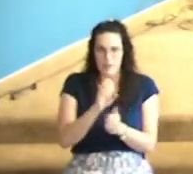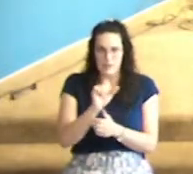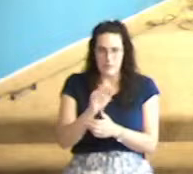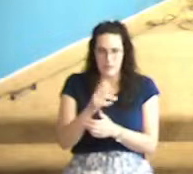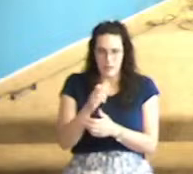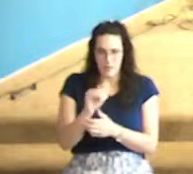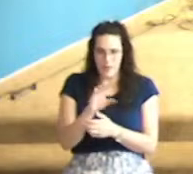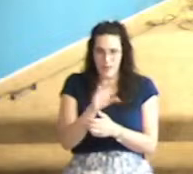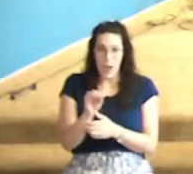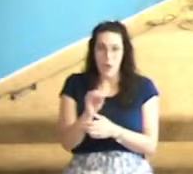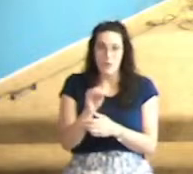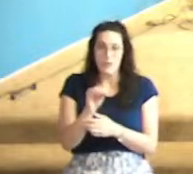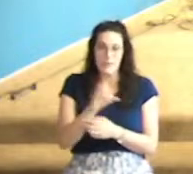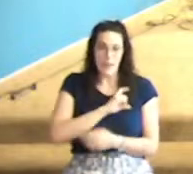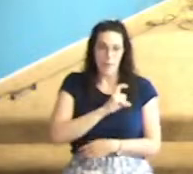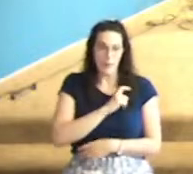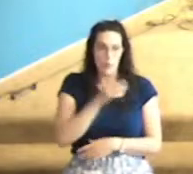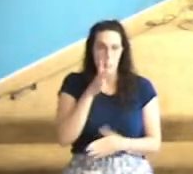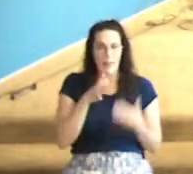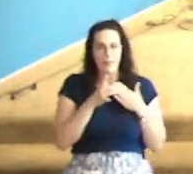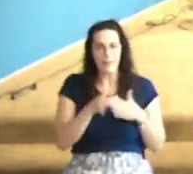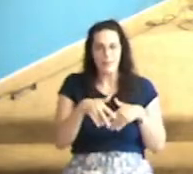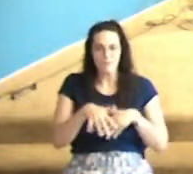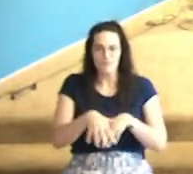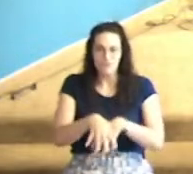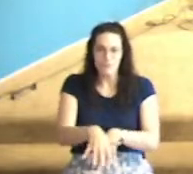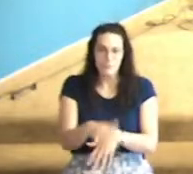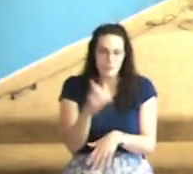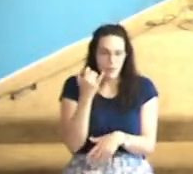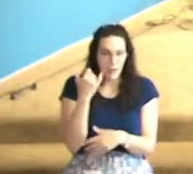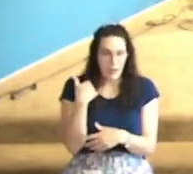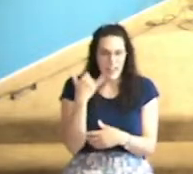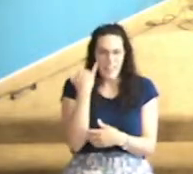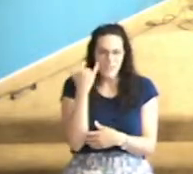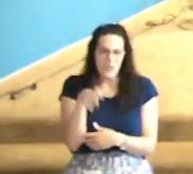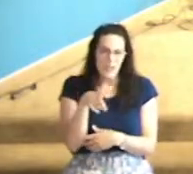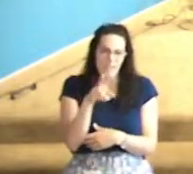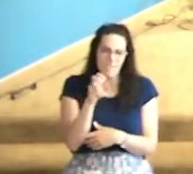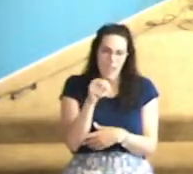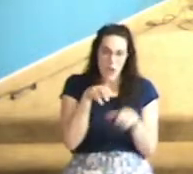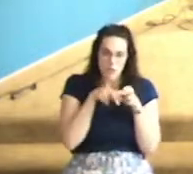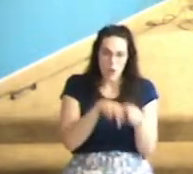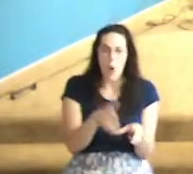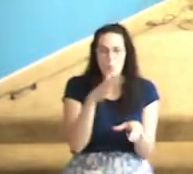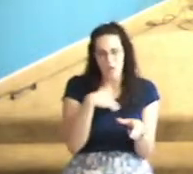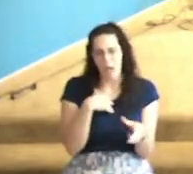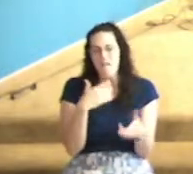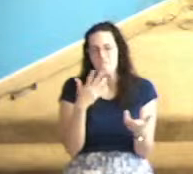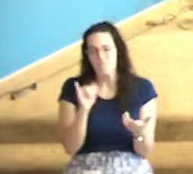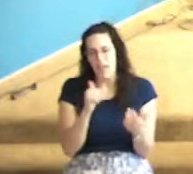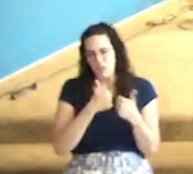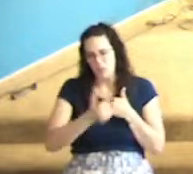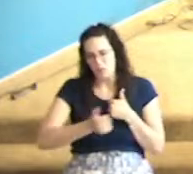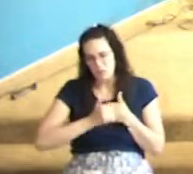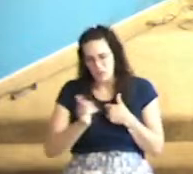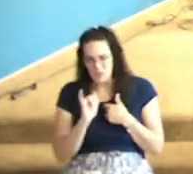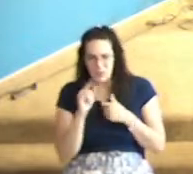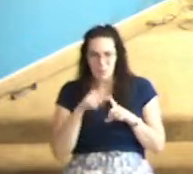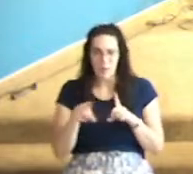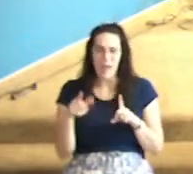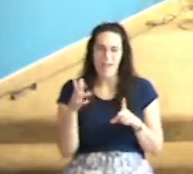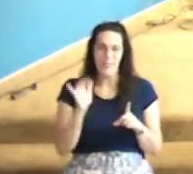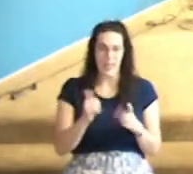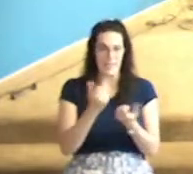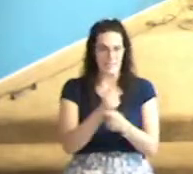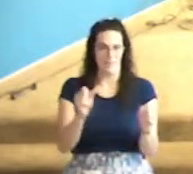County deputies going to lead the way, and we've got some other things. If you need a van ride, we've got some van transportation too. But we'd like to do